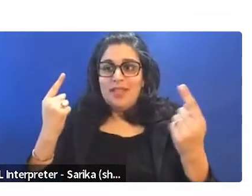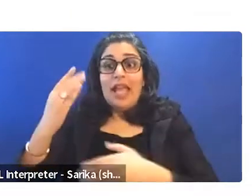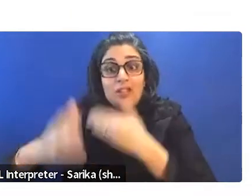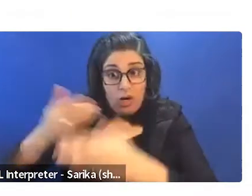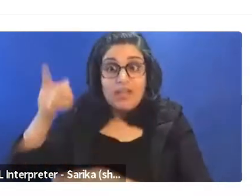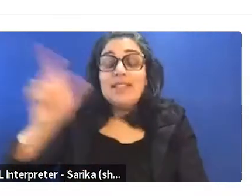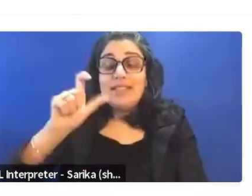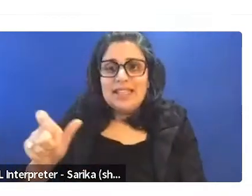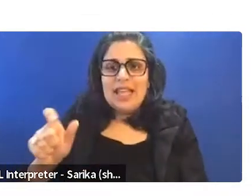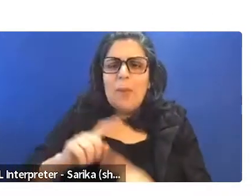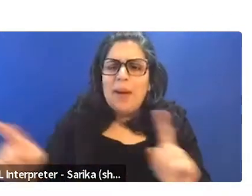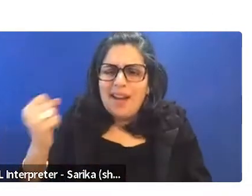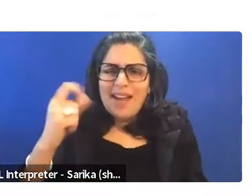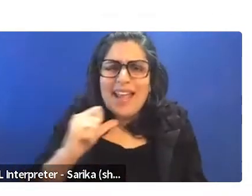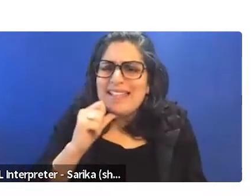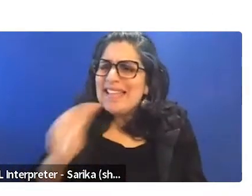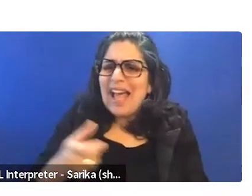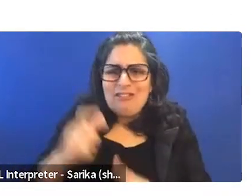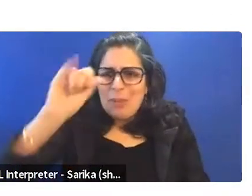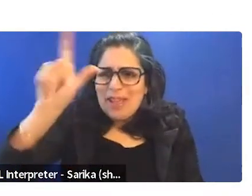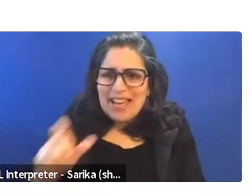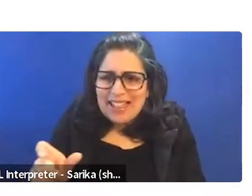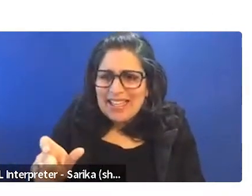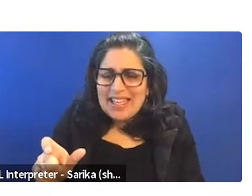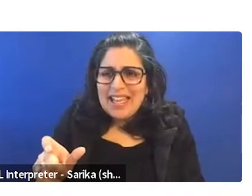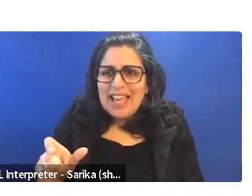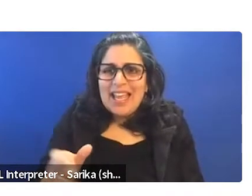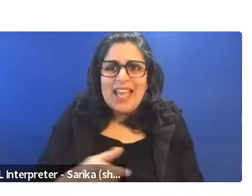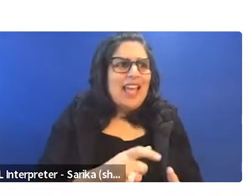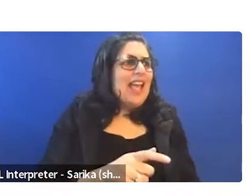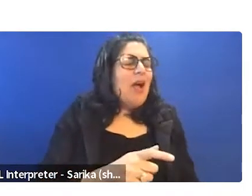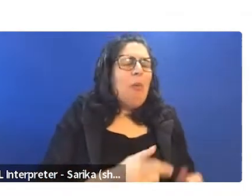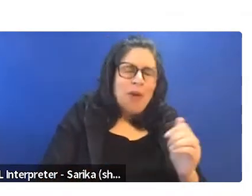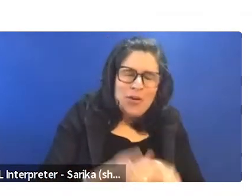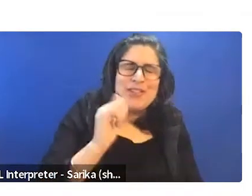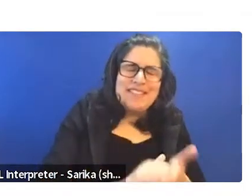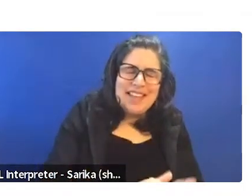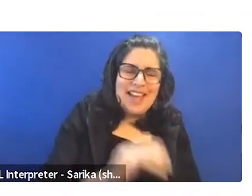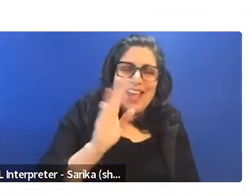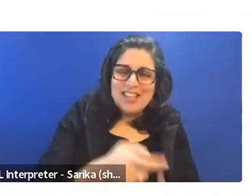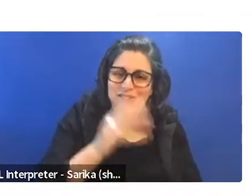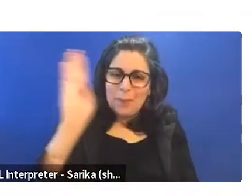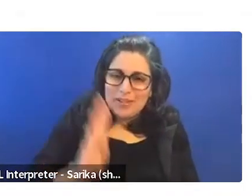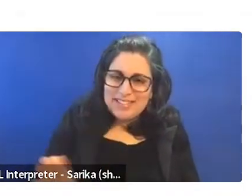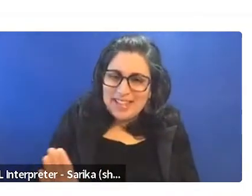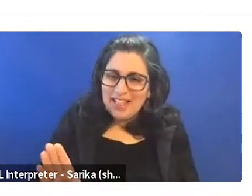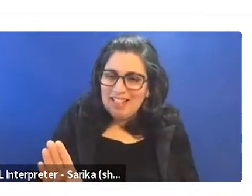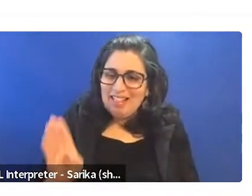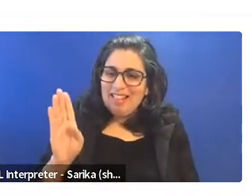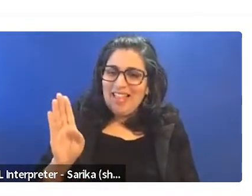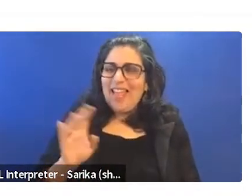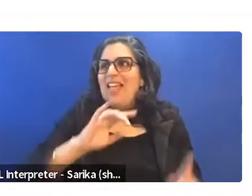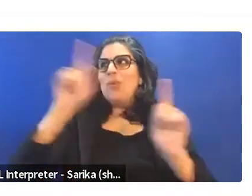for all these cows to be raised, born in Italy. It's a lot of it is Brazilian leather that went to Italy and then enters the supply chain.